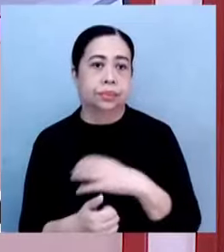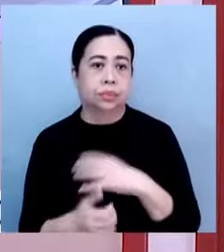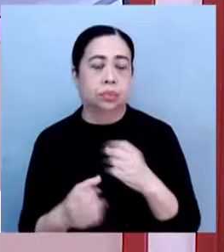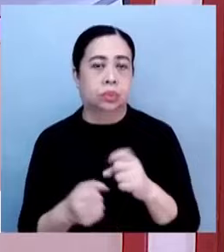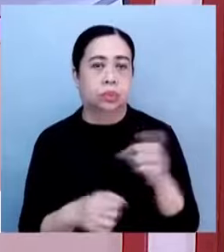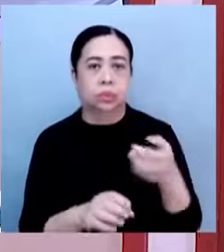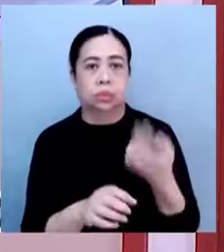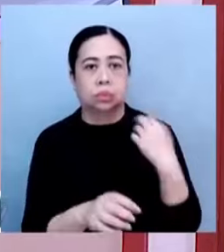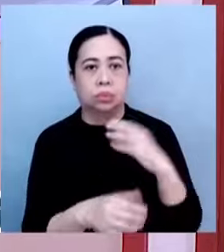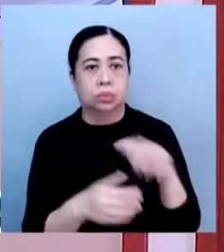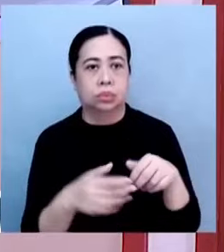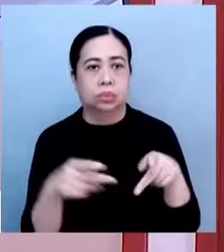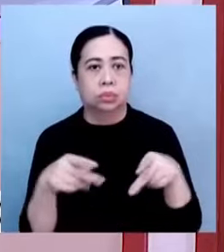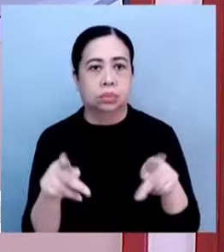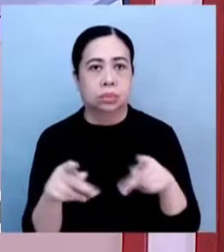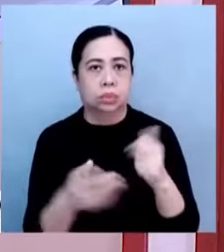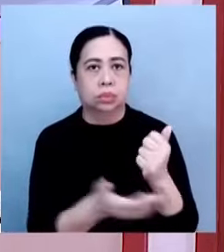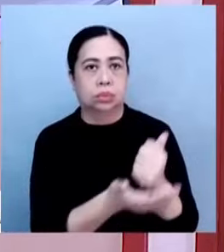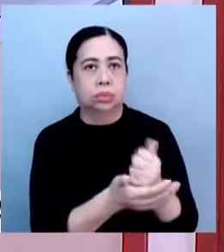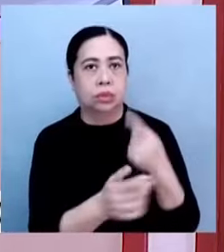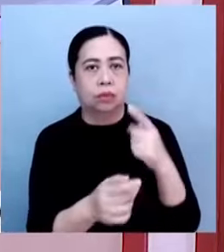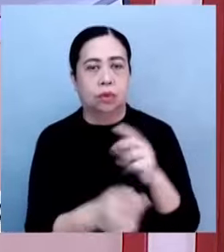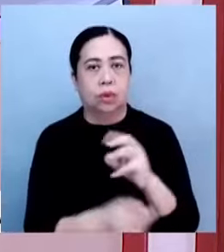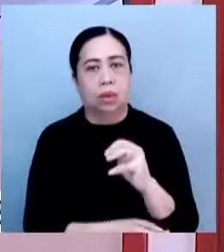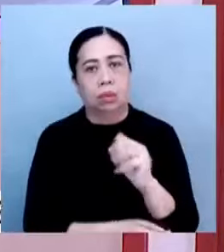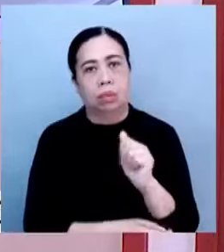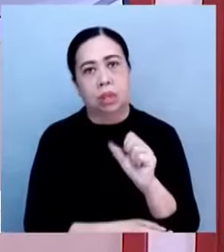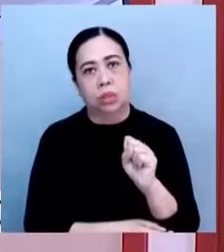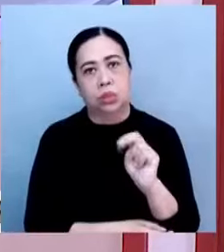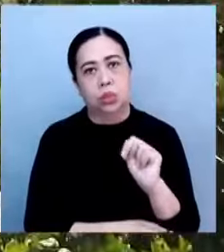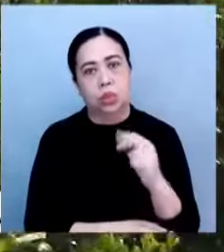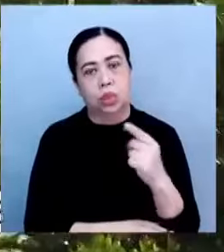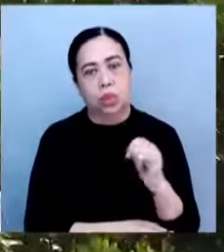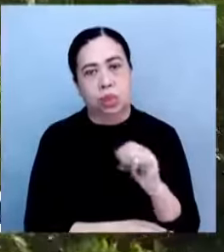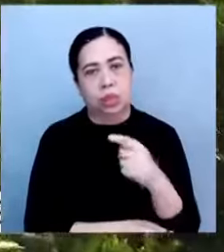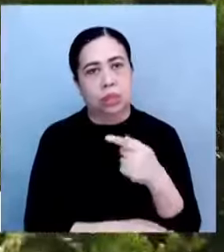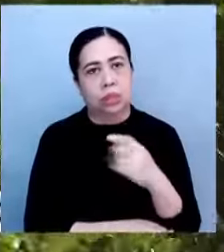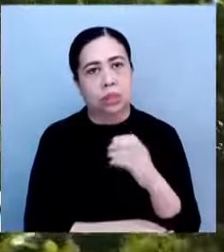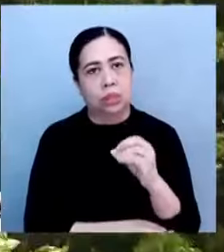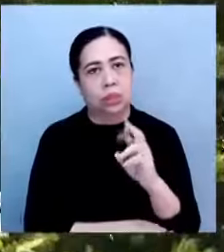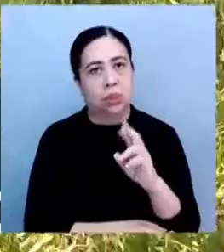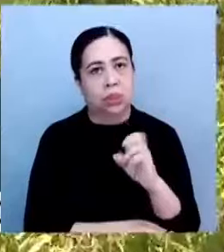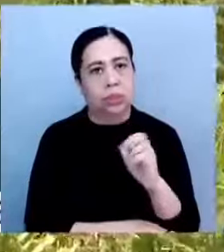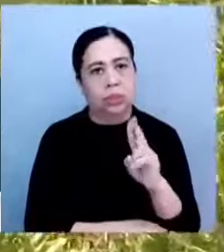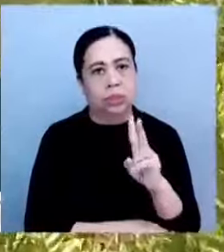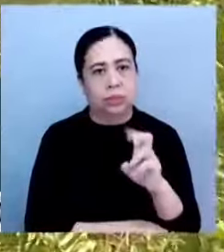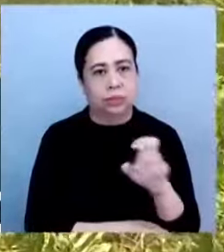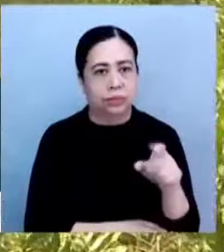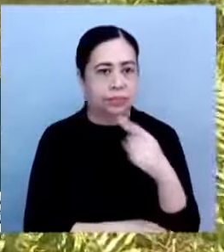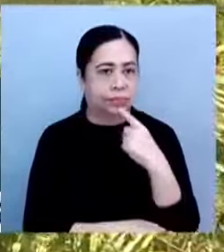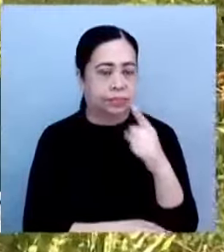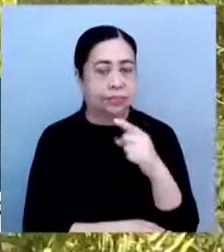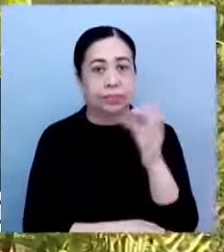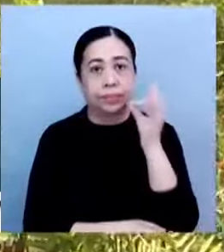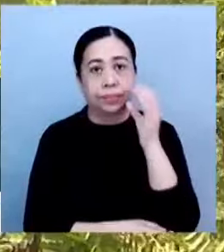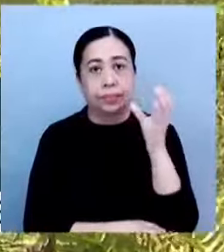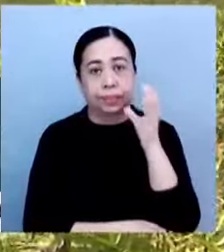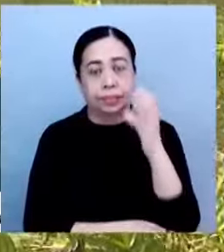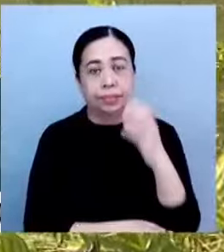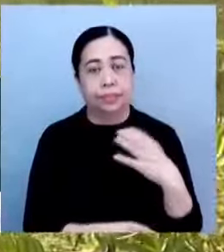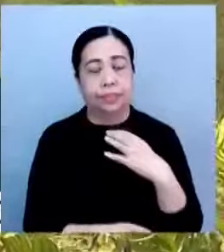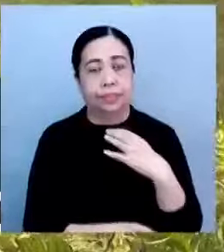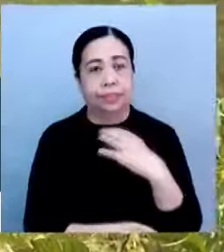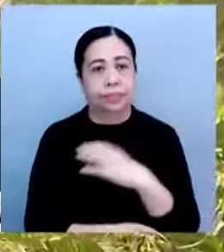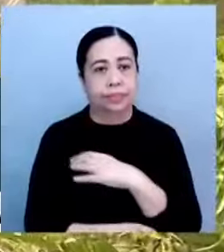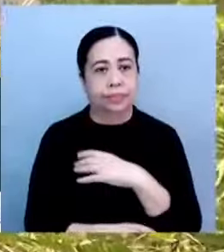all permits approved for the Masungit-Jia Reserve in Rizal. House Deputy Minority Leader Franz Castro made that plea